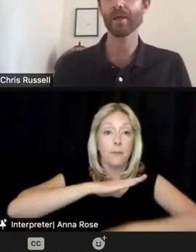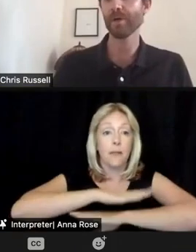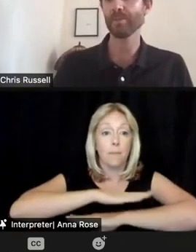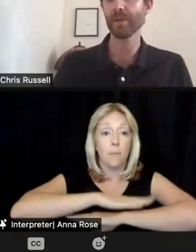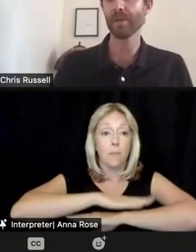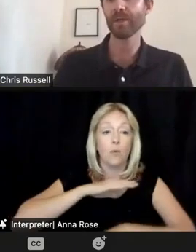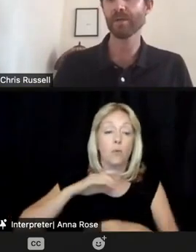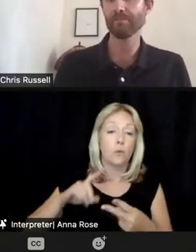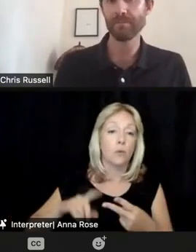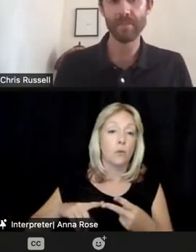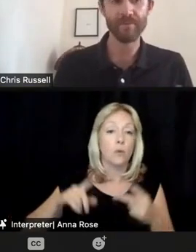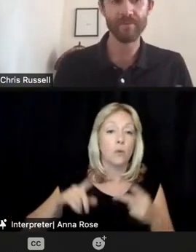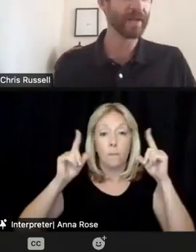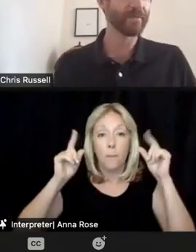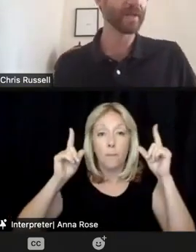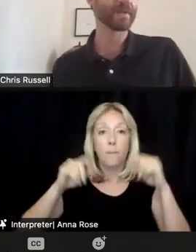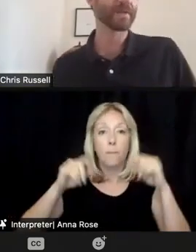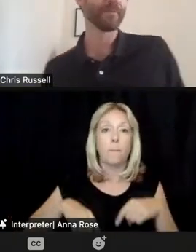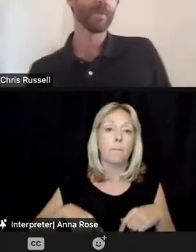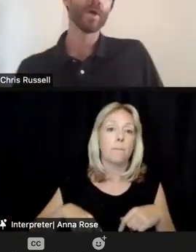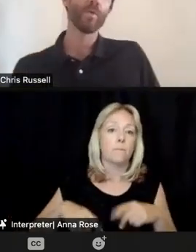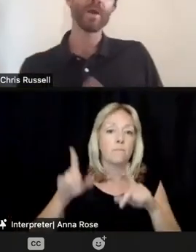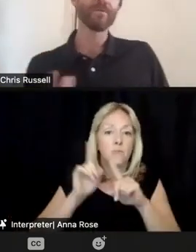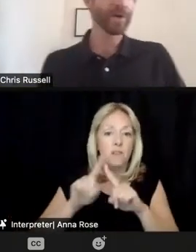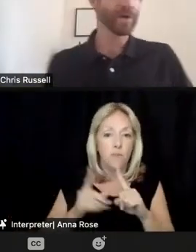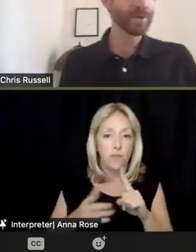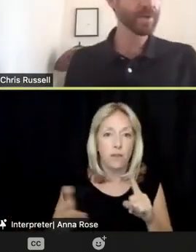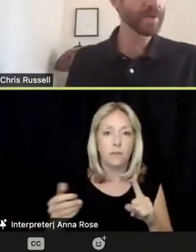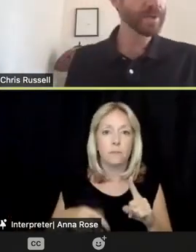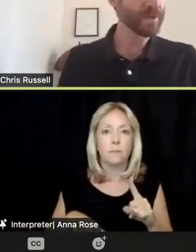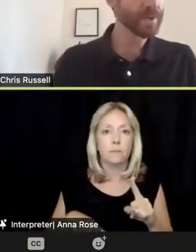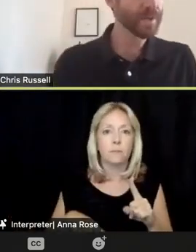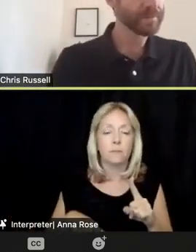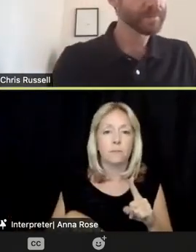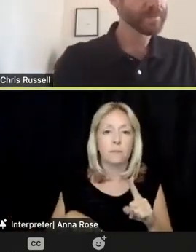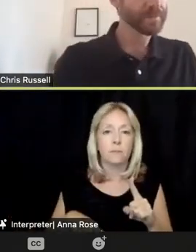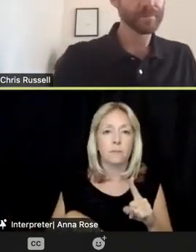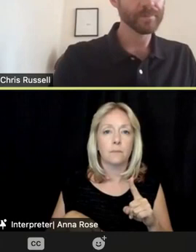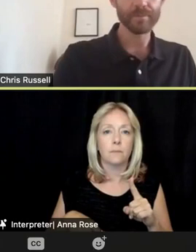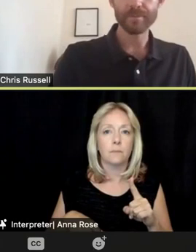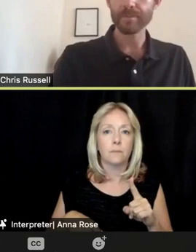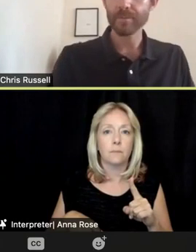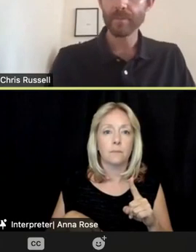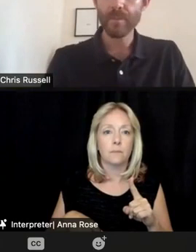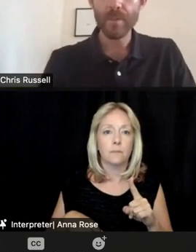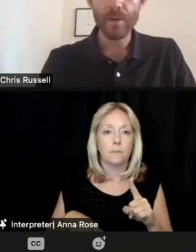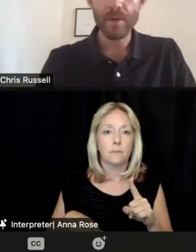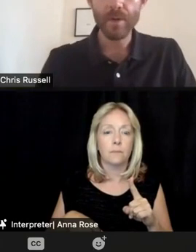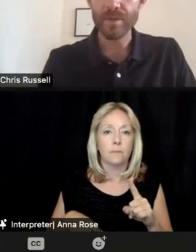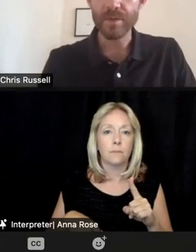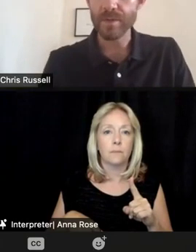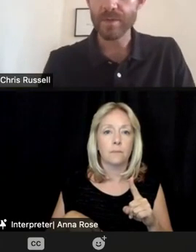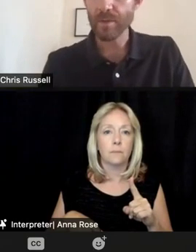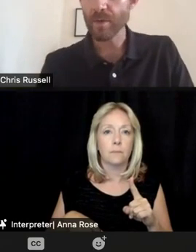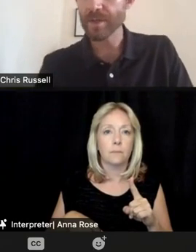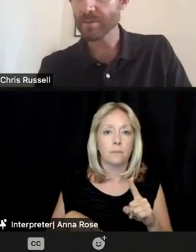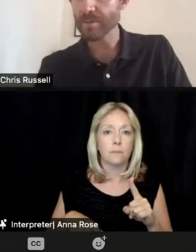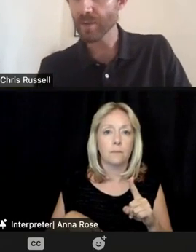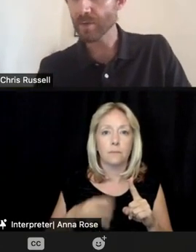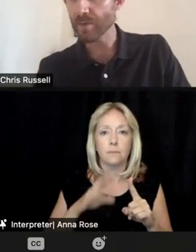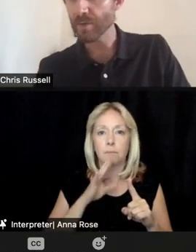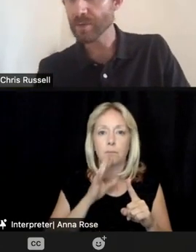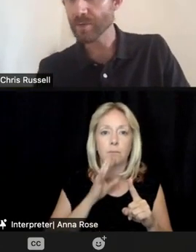blinking, it could be a variety of things. Whatever your student is using. No, it just said unmuted, and I went to...